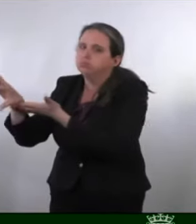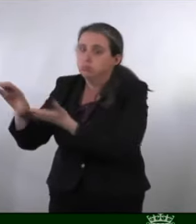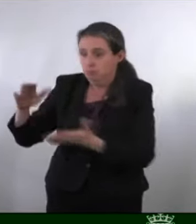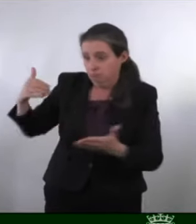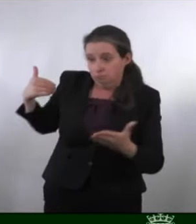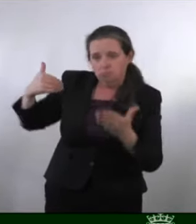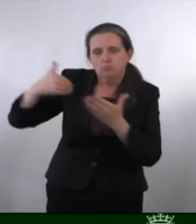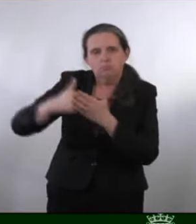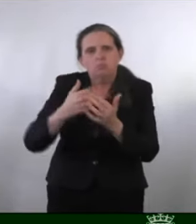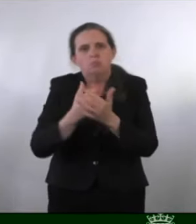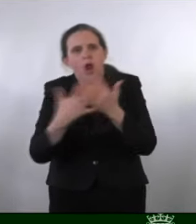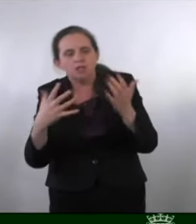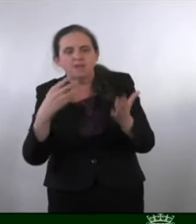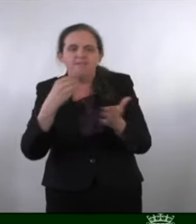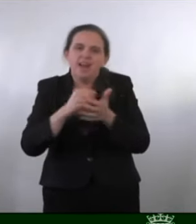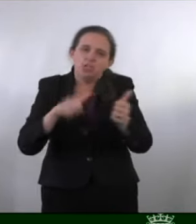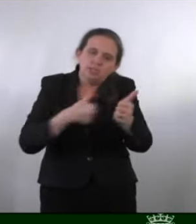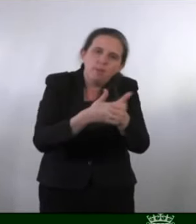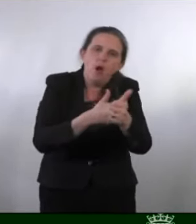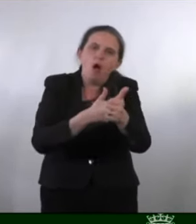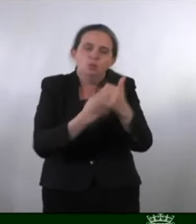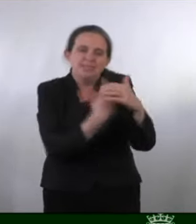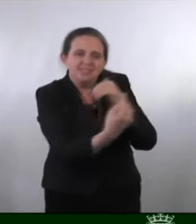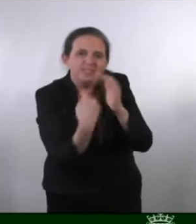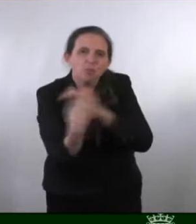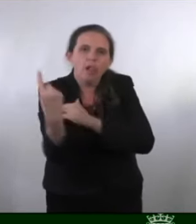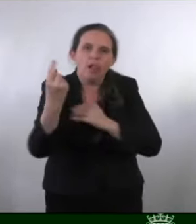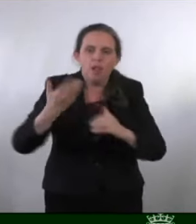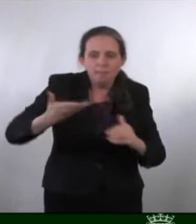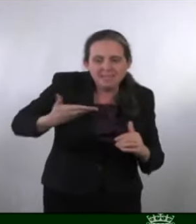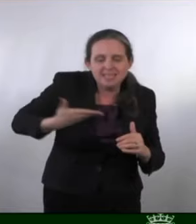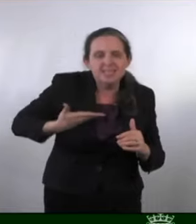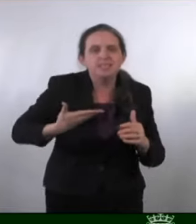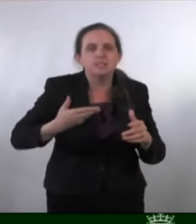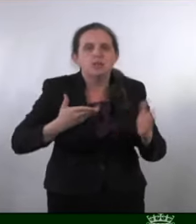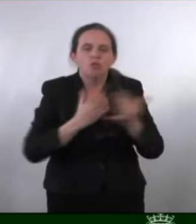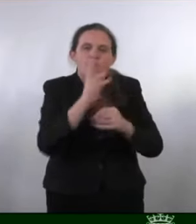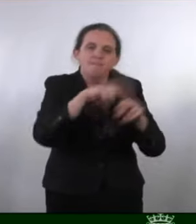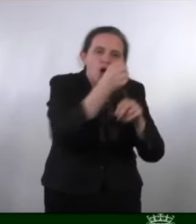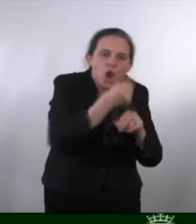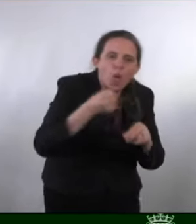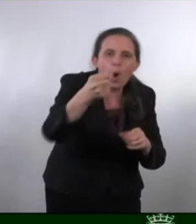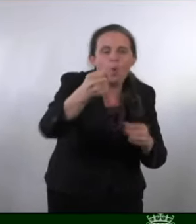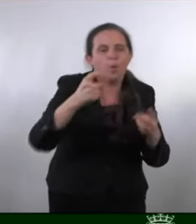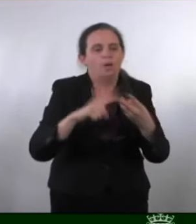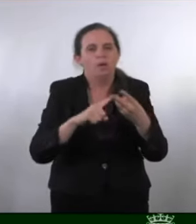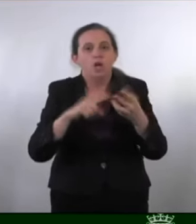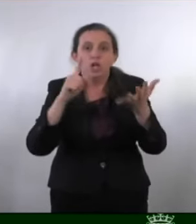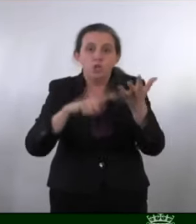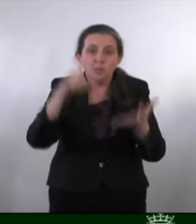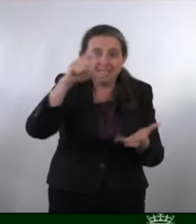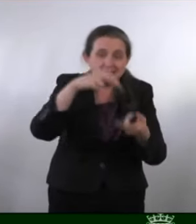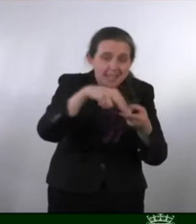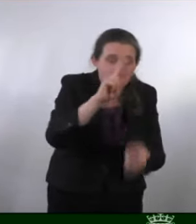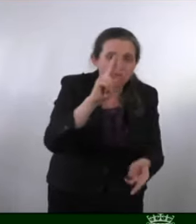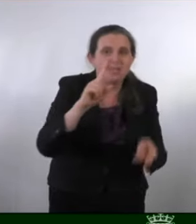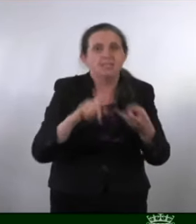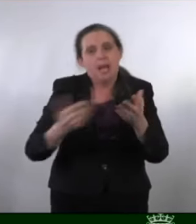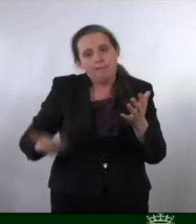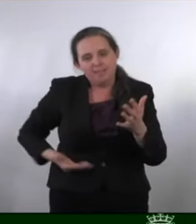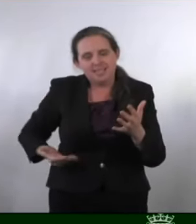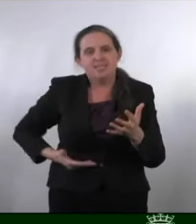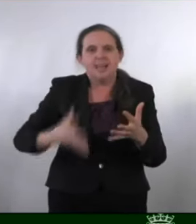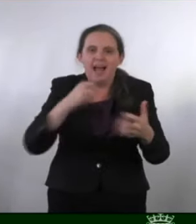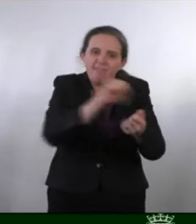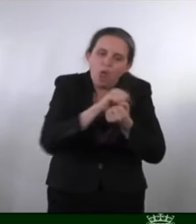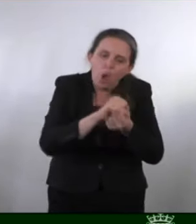to individuals through furlough and through the increase to universal credit, and, of course, to businesses too. Caroline Notes. Thank you,